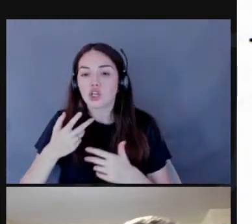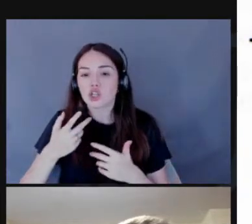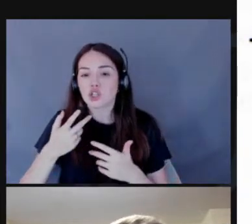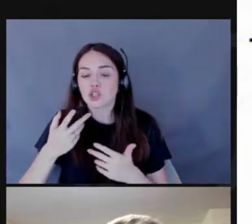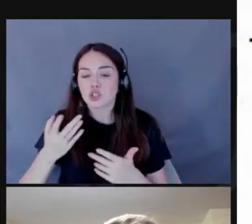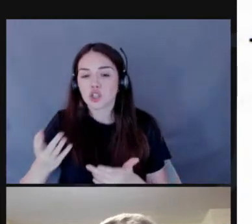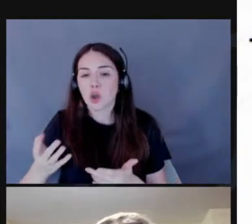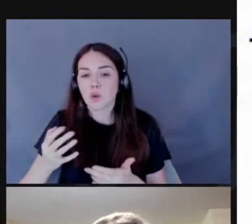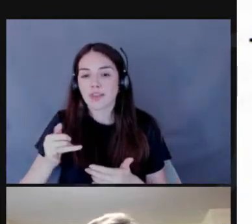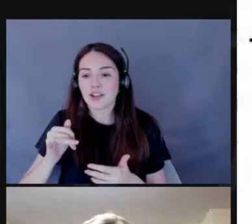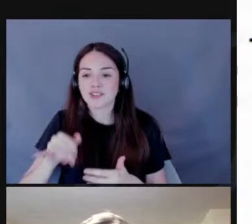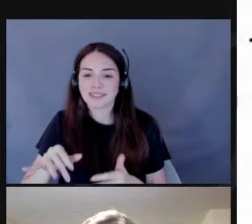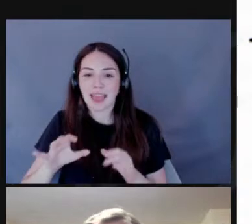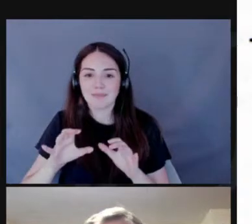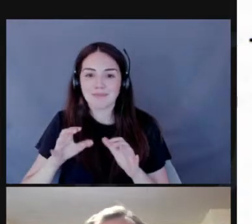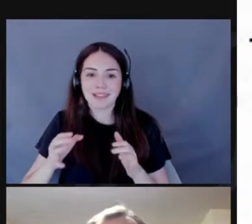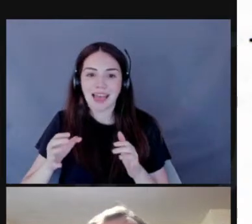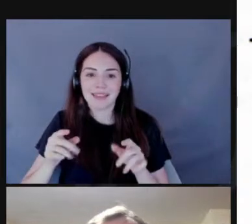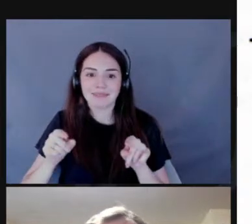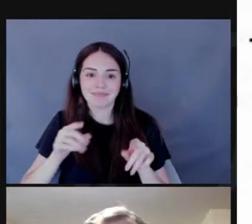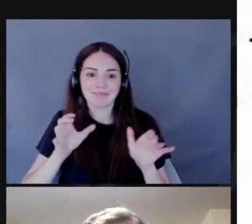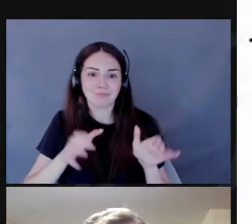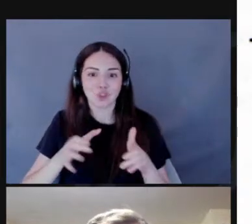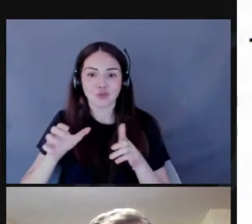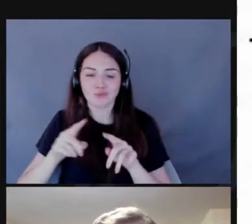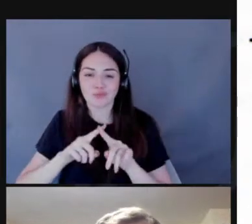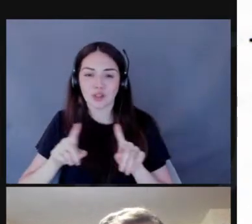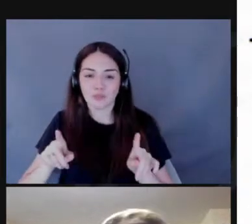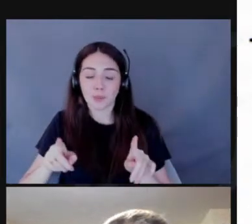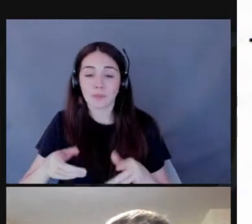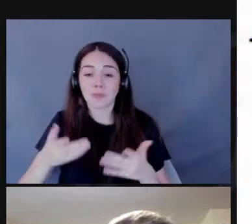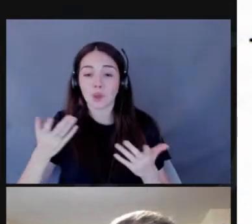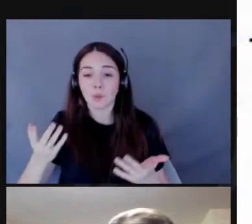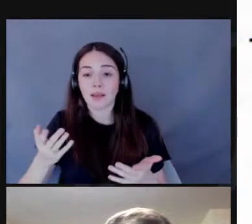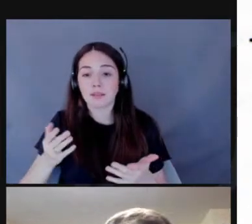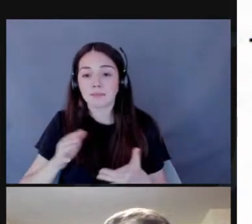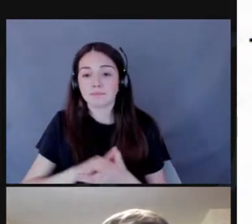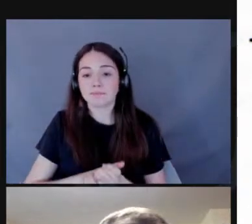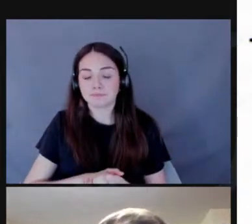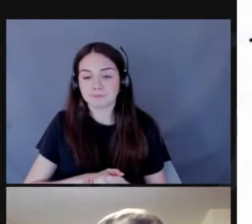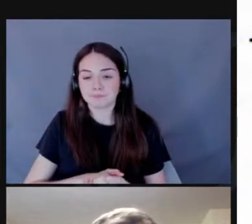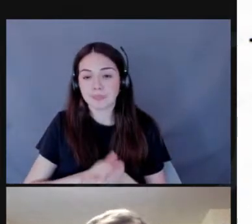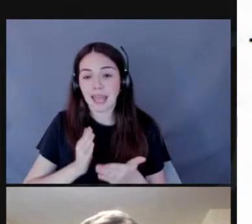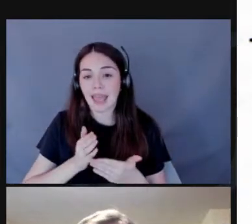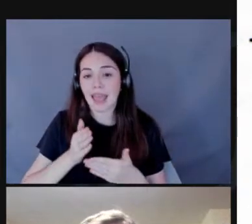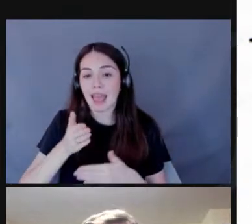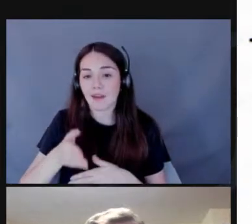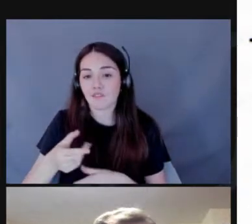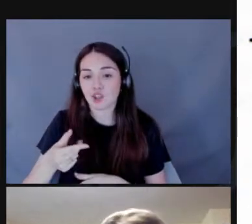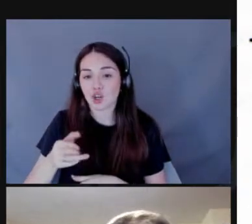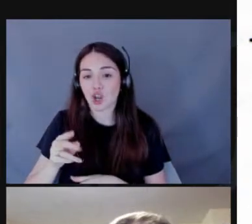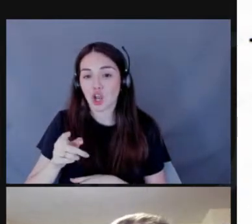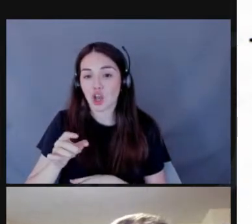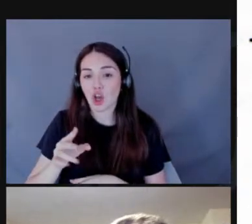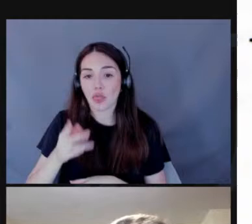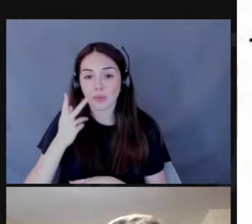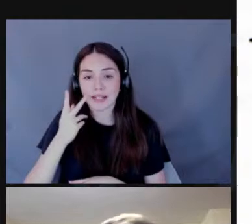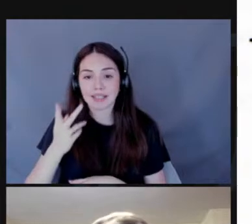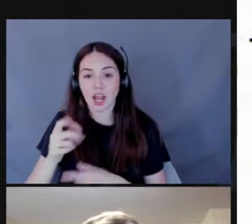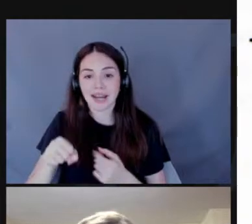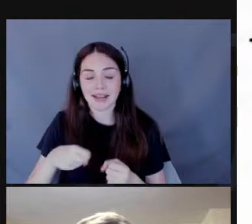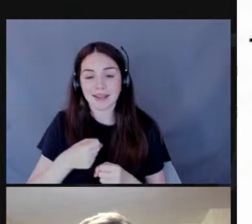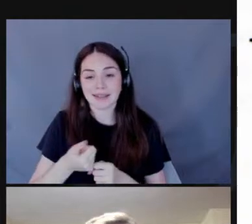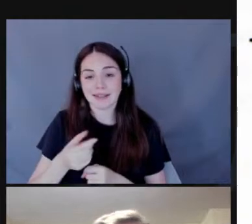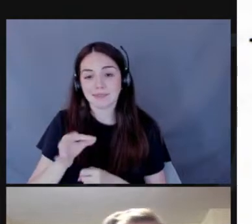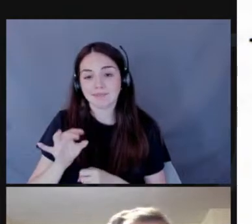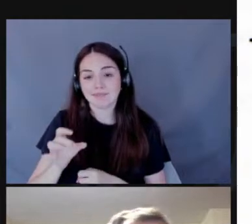is. Well, after the after the Guthrie sighting in 1980,